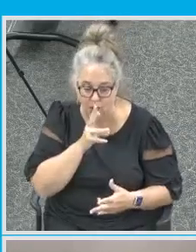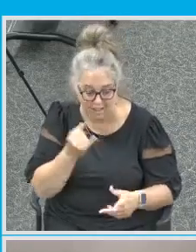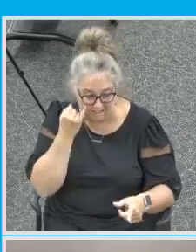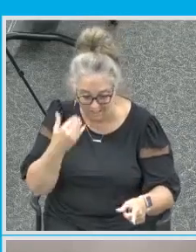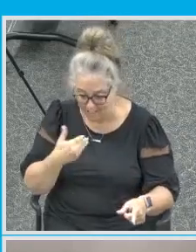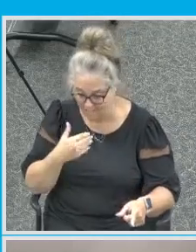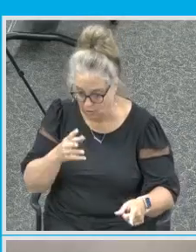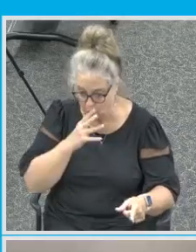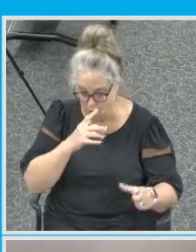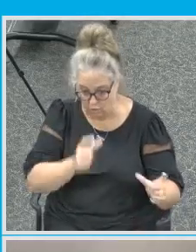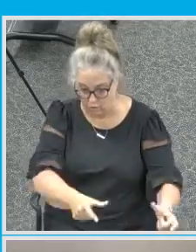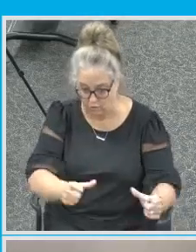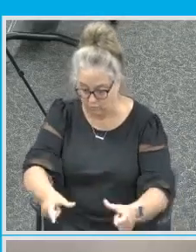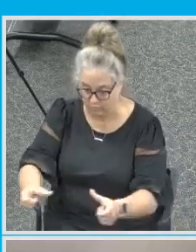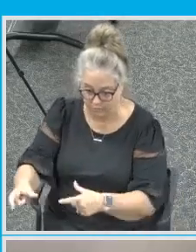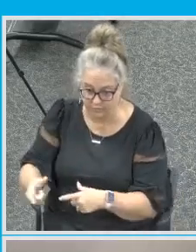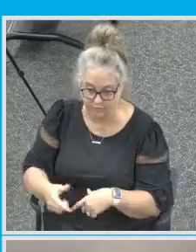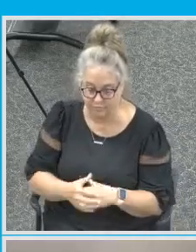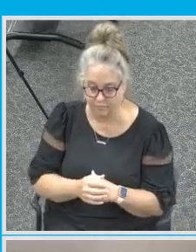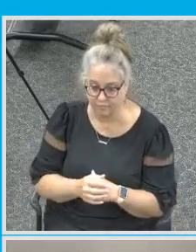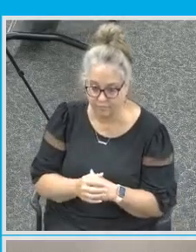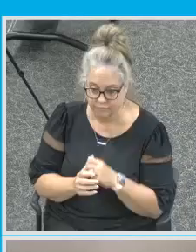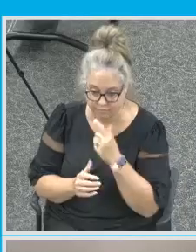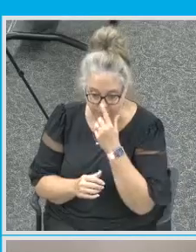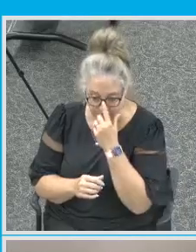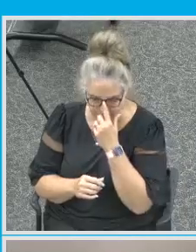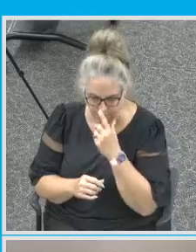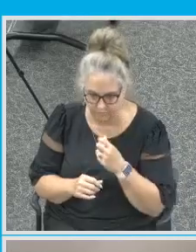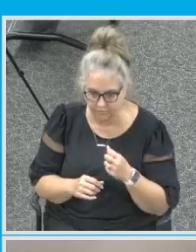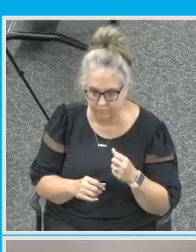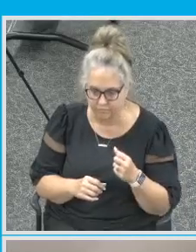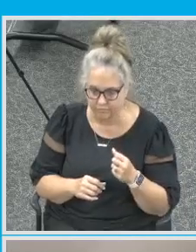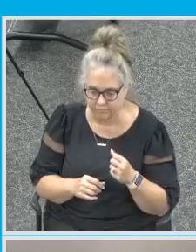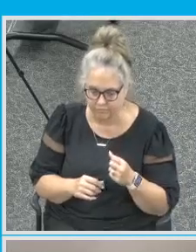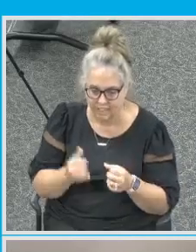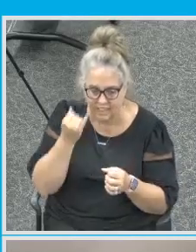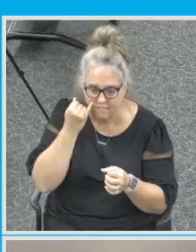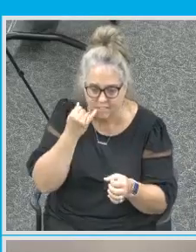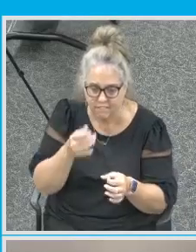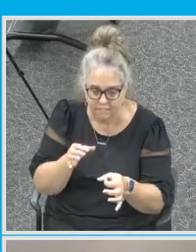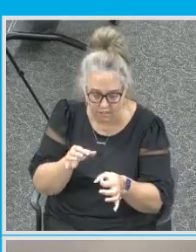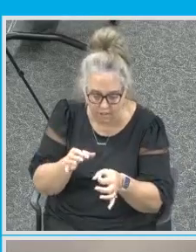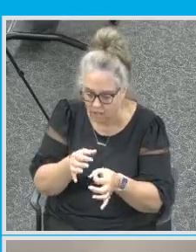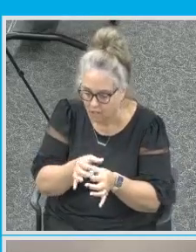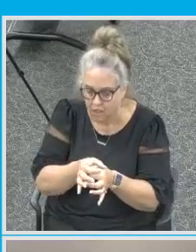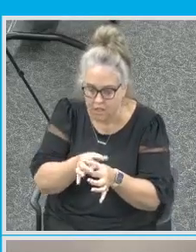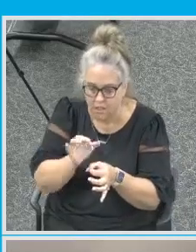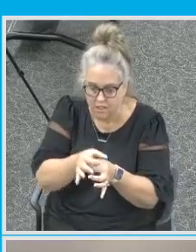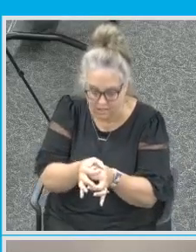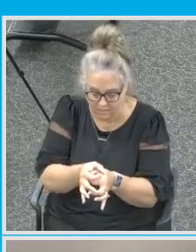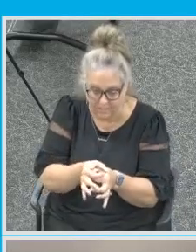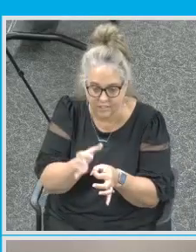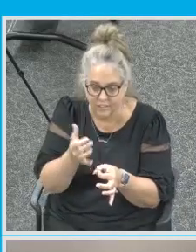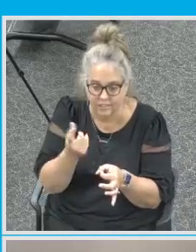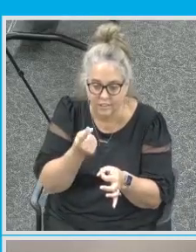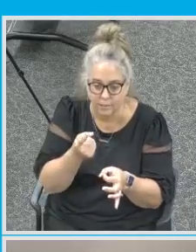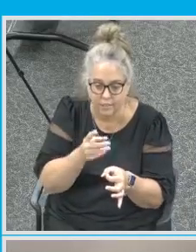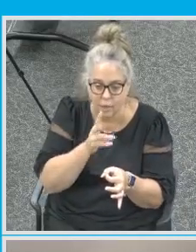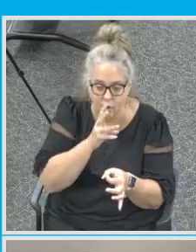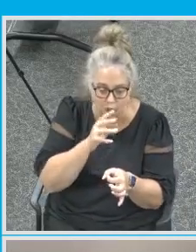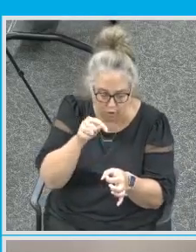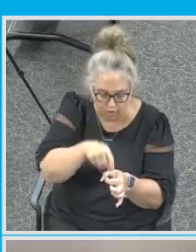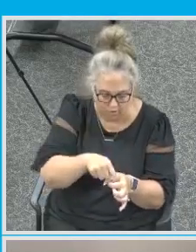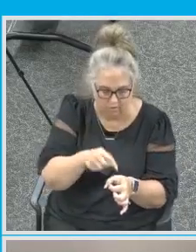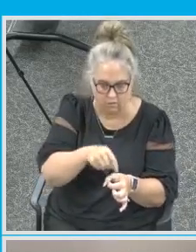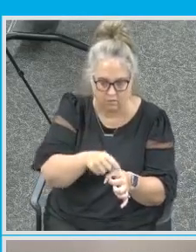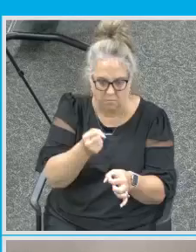little bottle cap full of water, you can breed hundreds of mosquitoes in that over time. And so it's really important to drain any